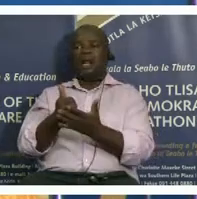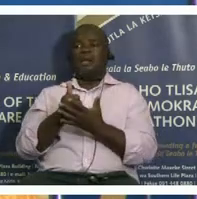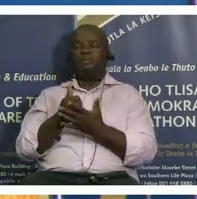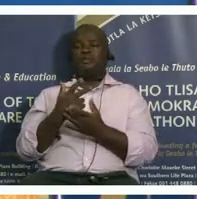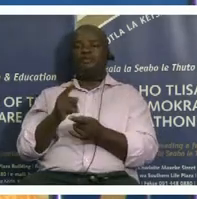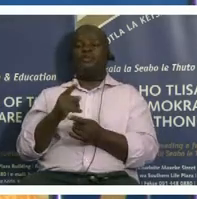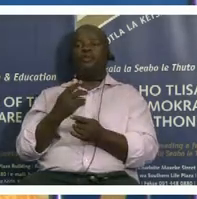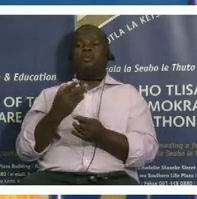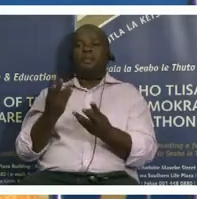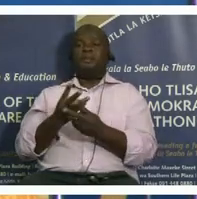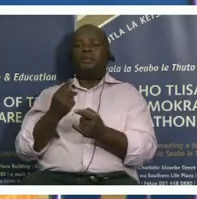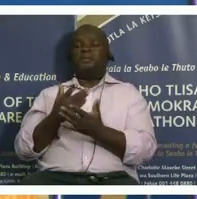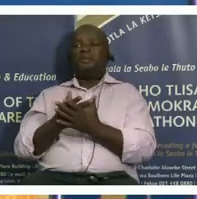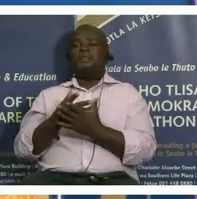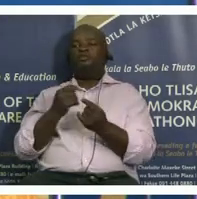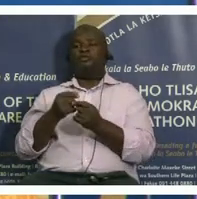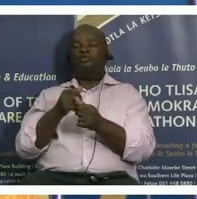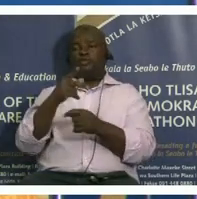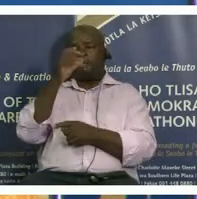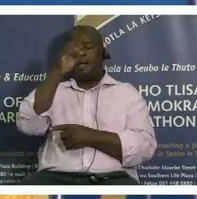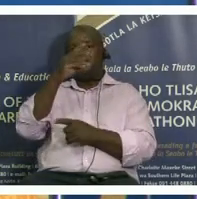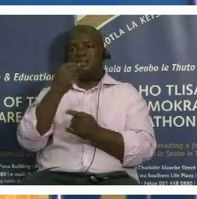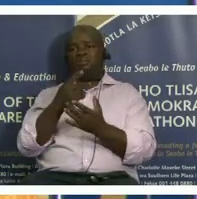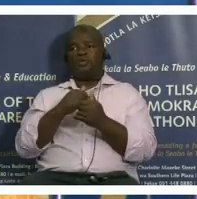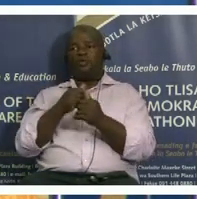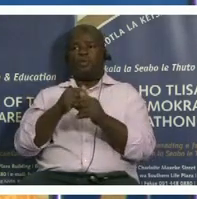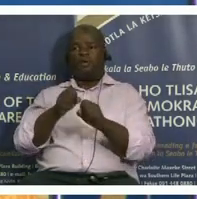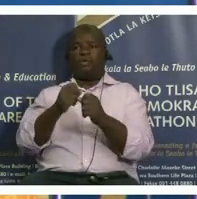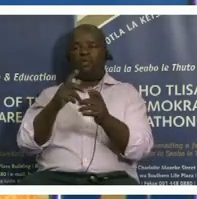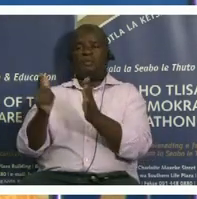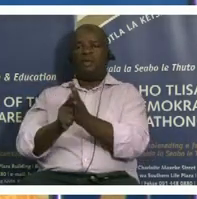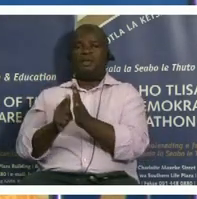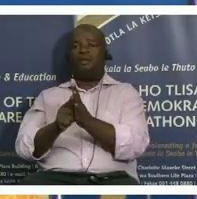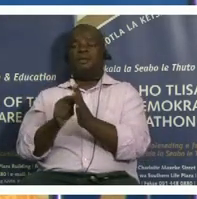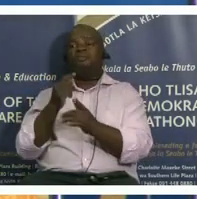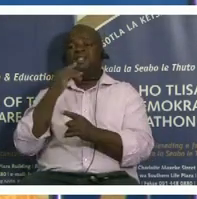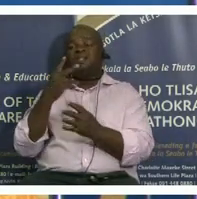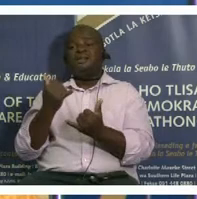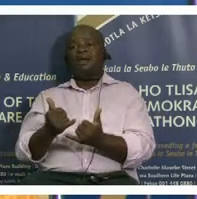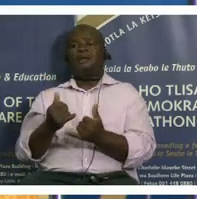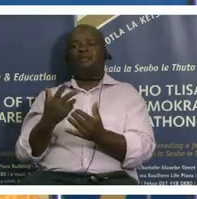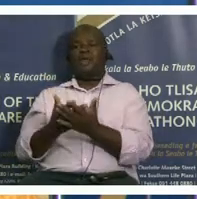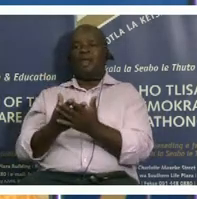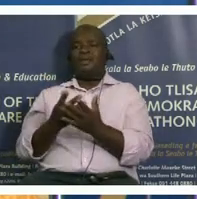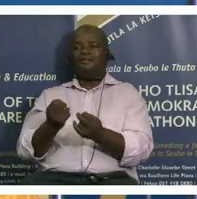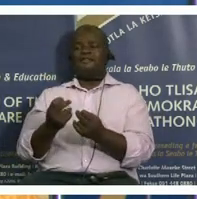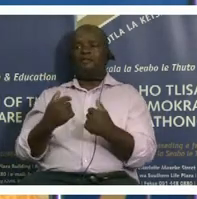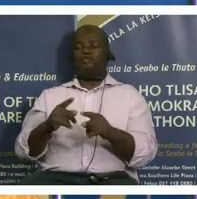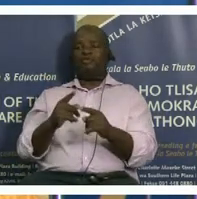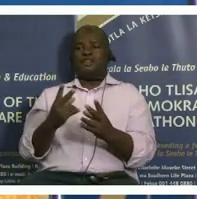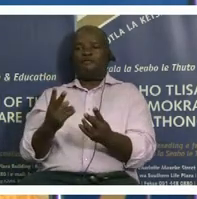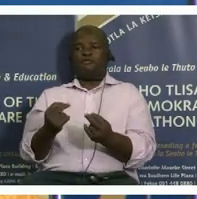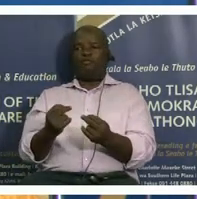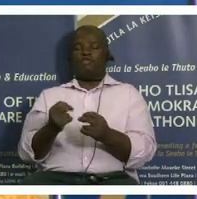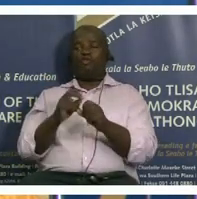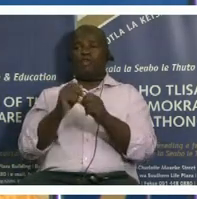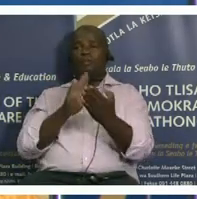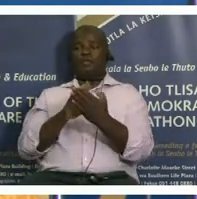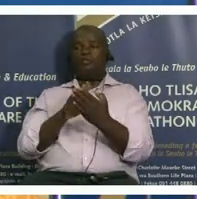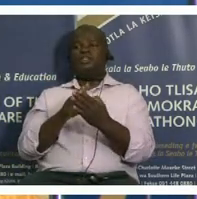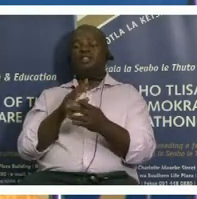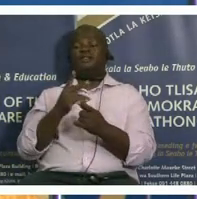mining activities and will usher in a new dawn in this industry in the province.